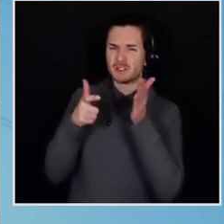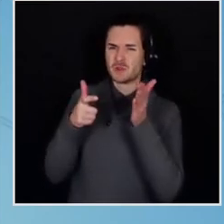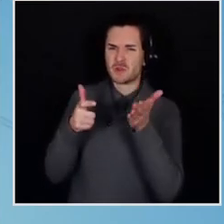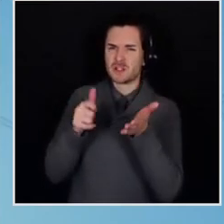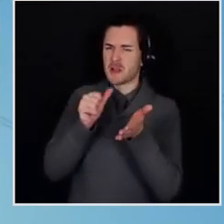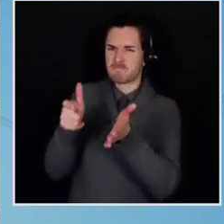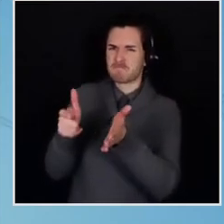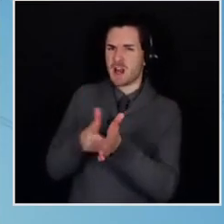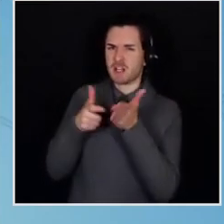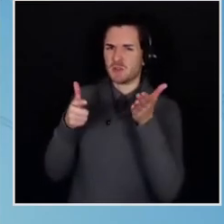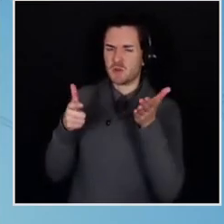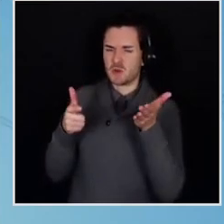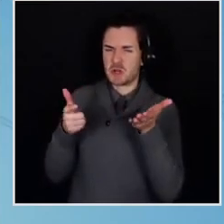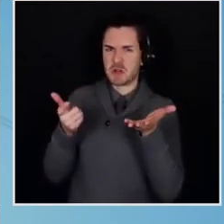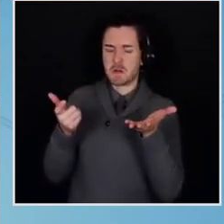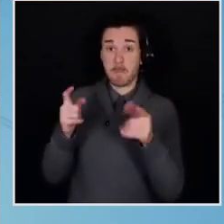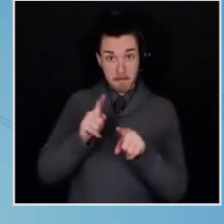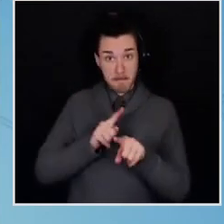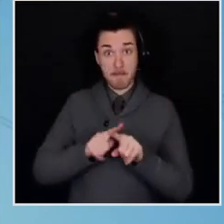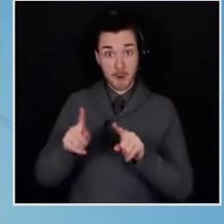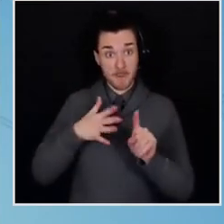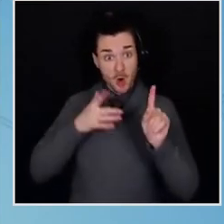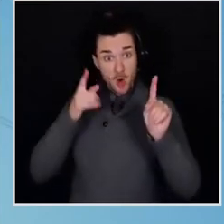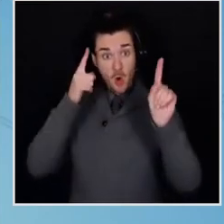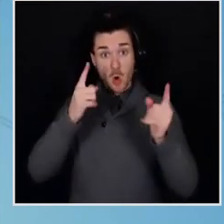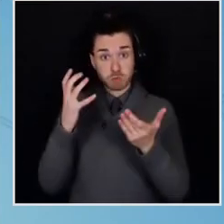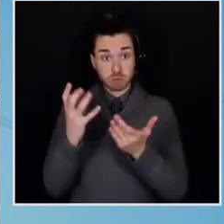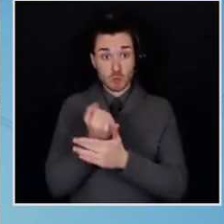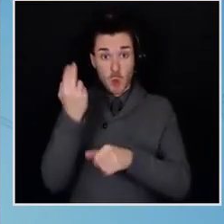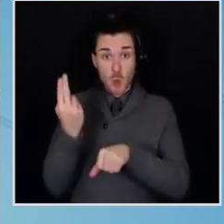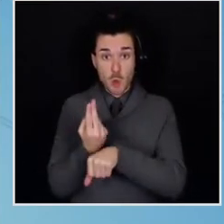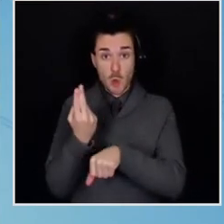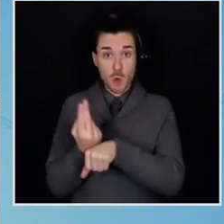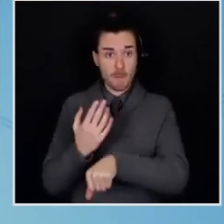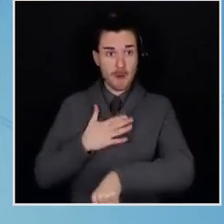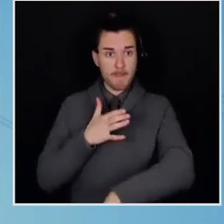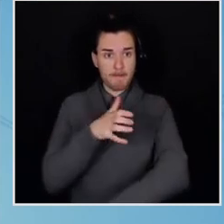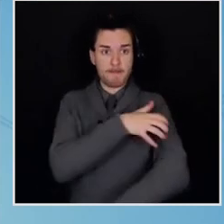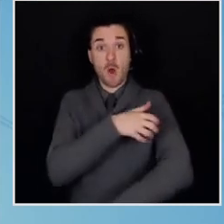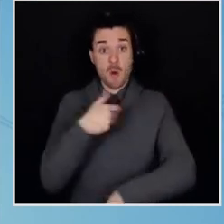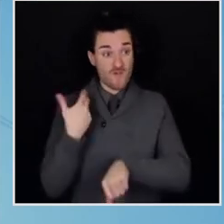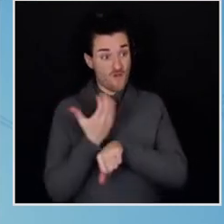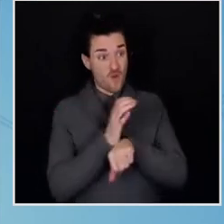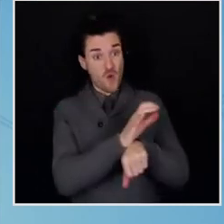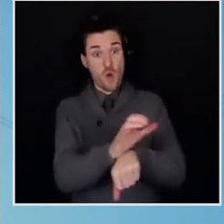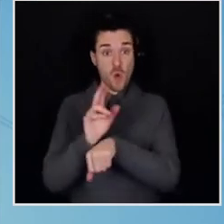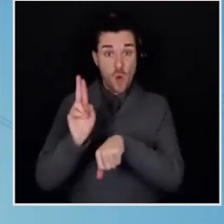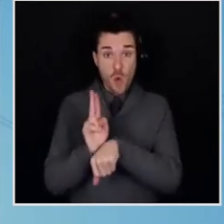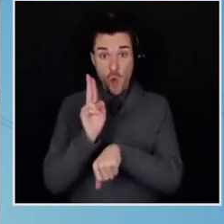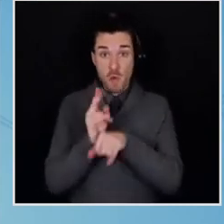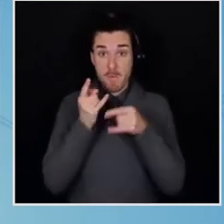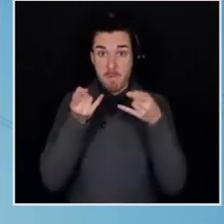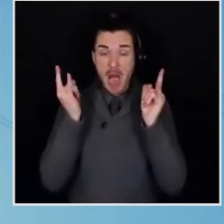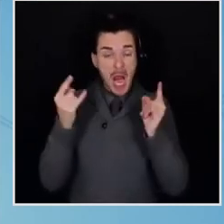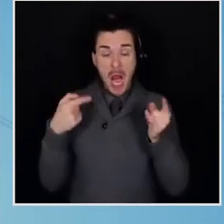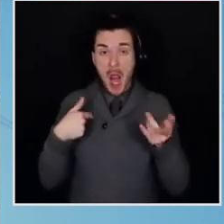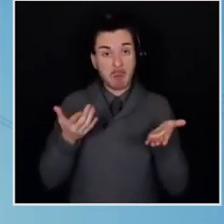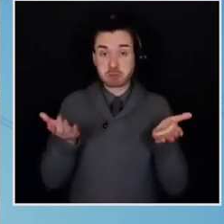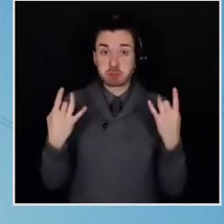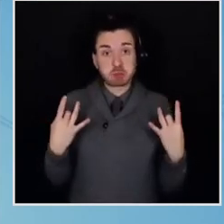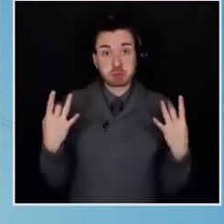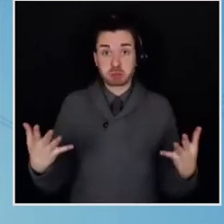No, I don't think it should be mandatory. I wouldn't demand to be mandatory, but I would do everything in my power, just like I don't think masks have to be made